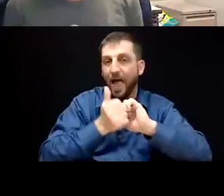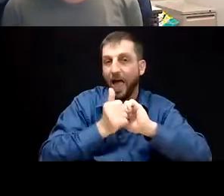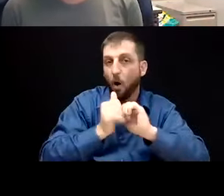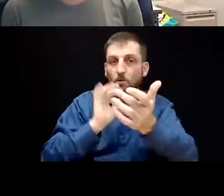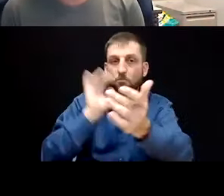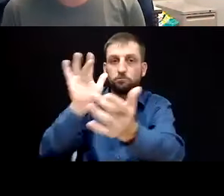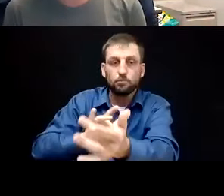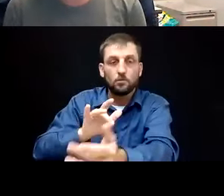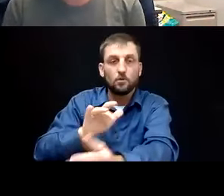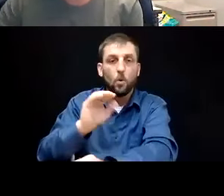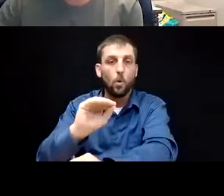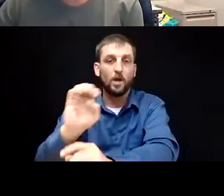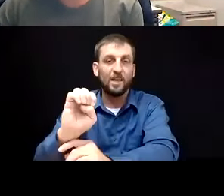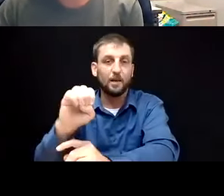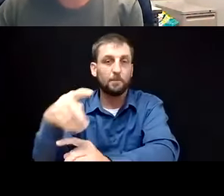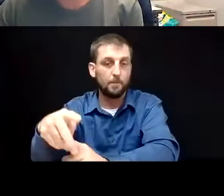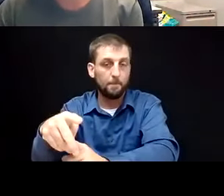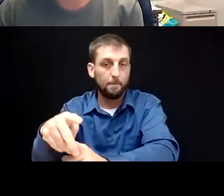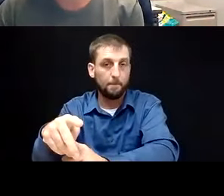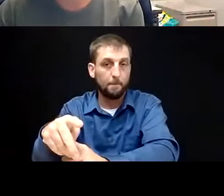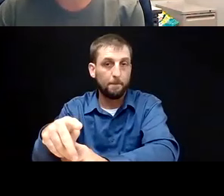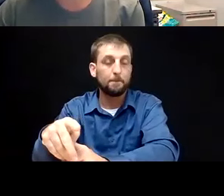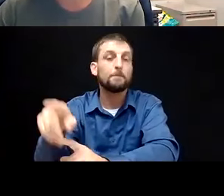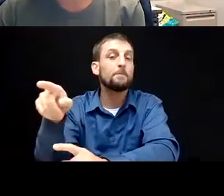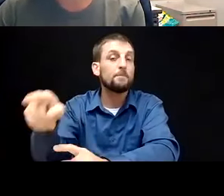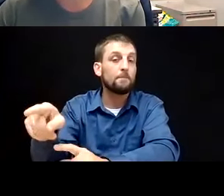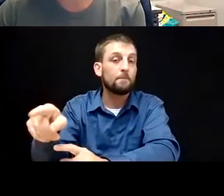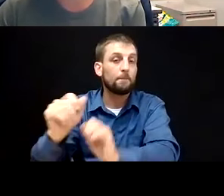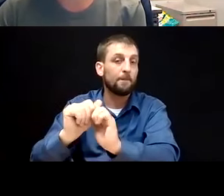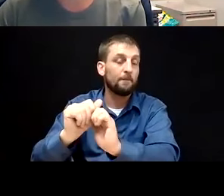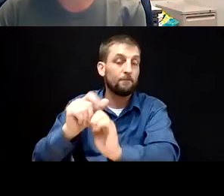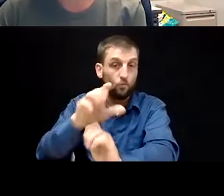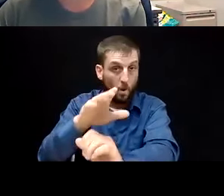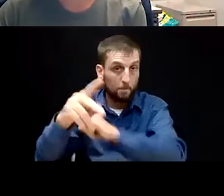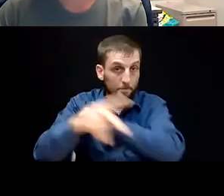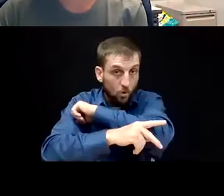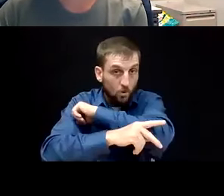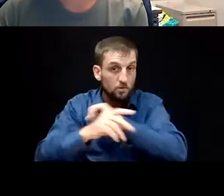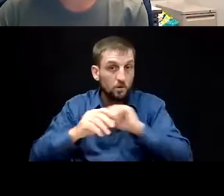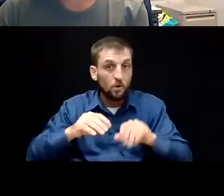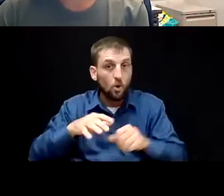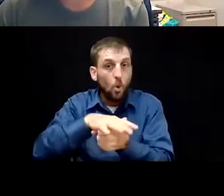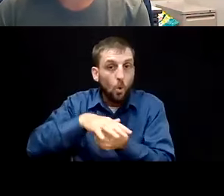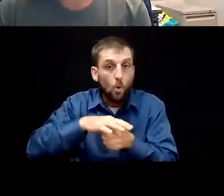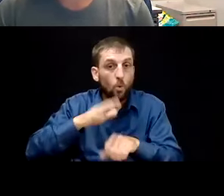local Office of Emergency Management and find out if your parish has a local warning system.